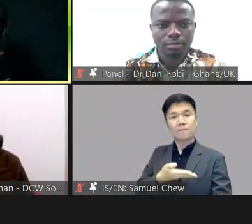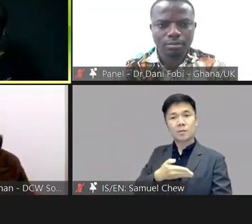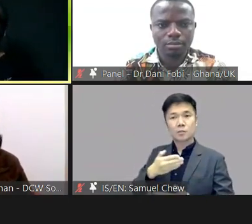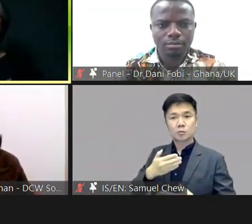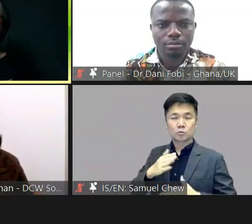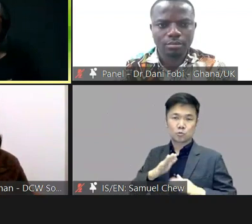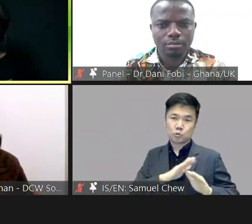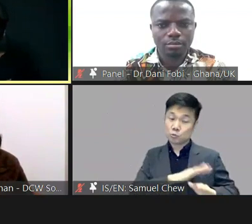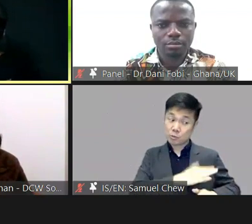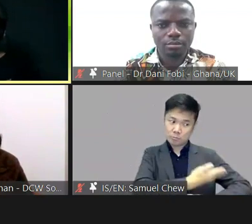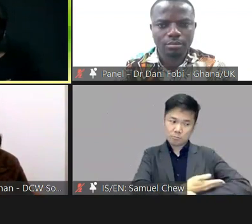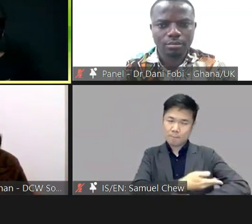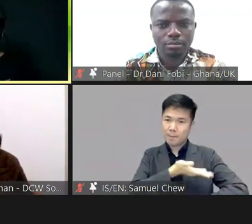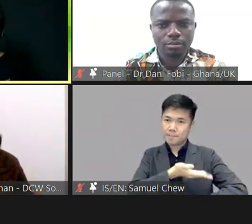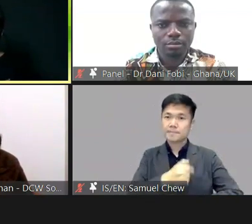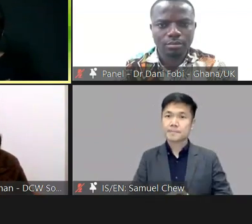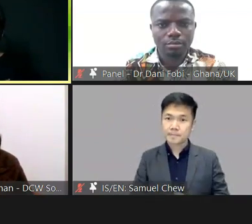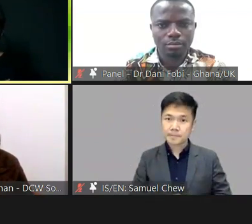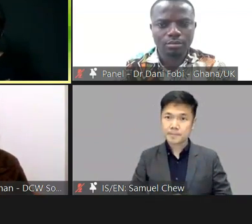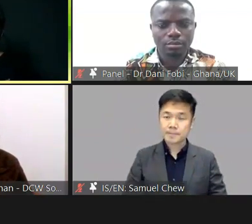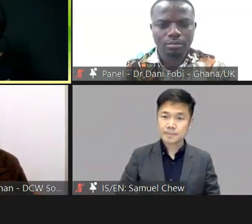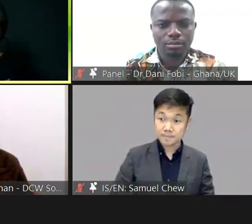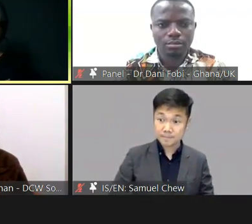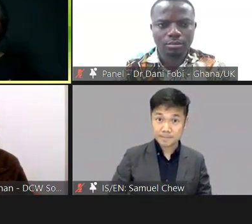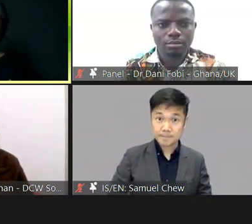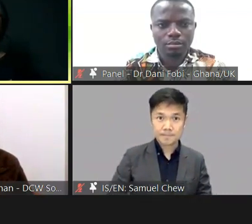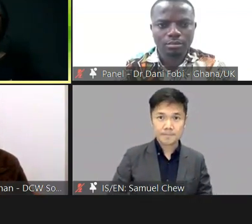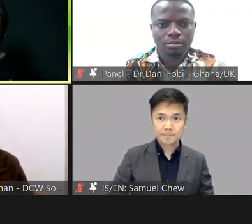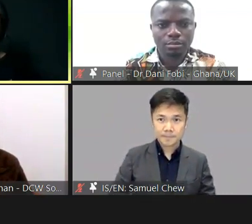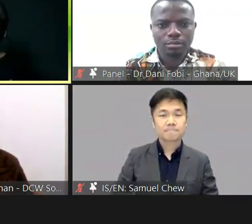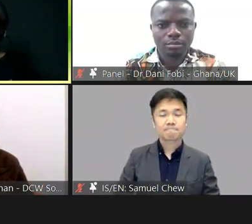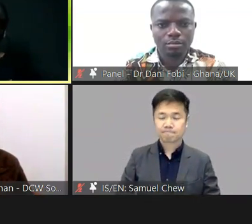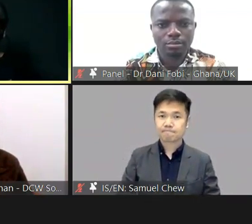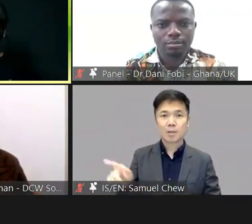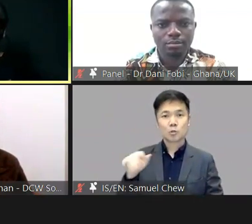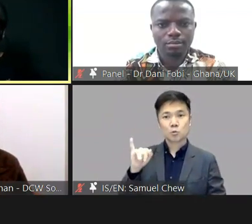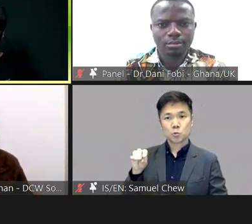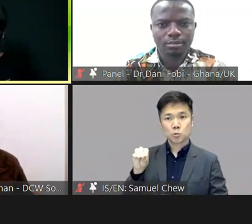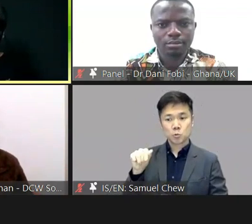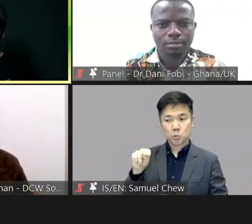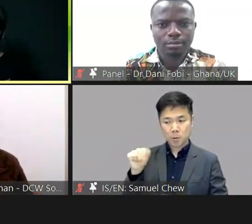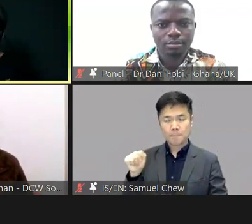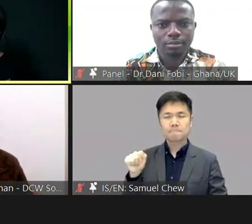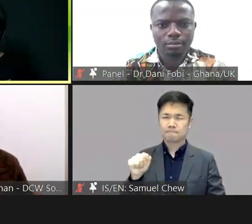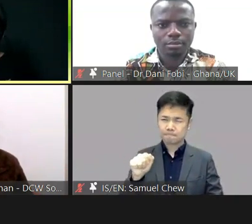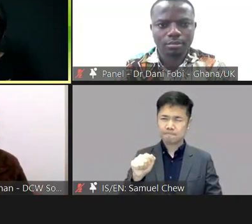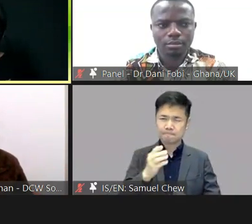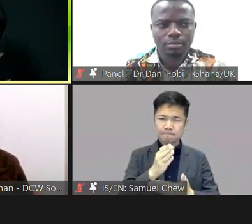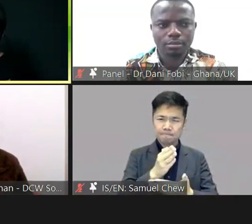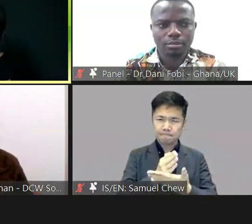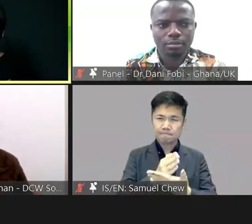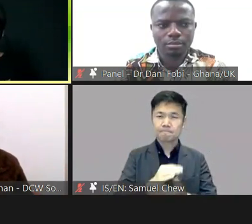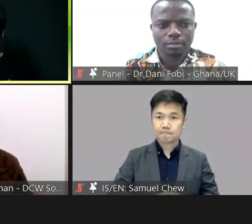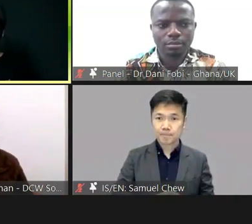think what we've all sort of learned today is that there's lots of different options for children, and it's supporting the children and